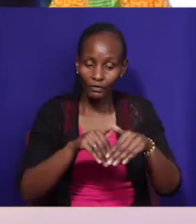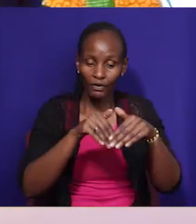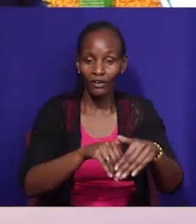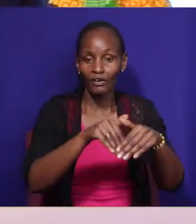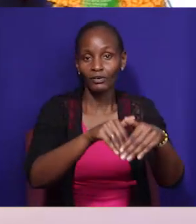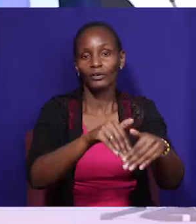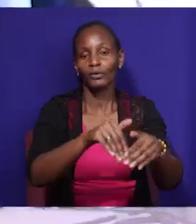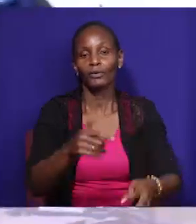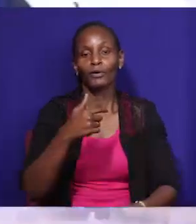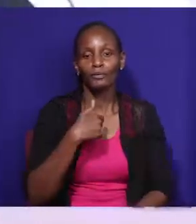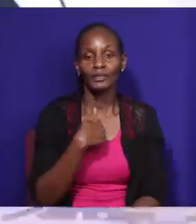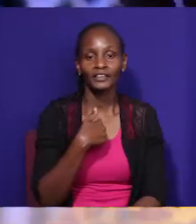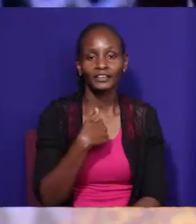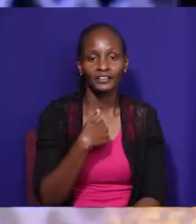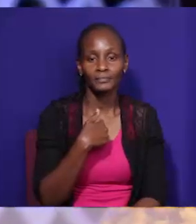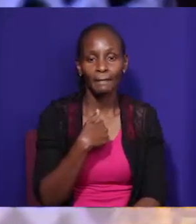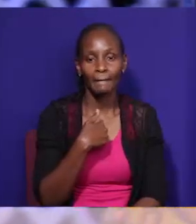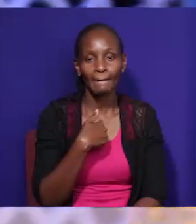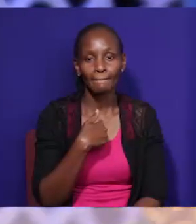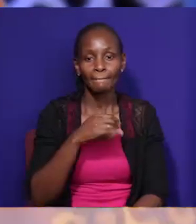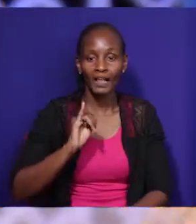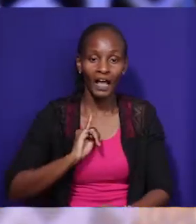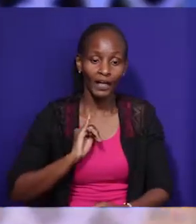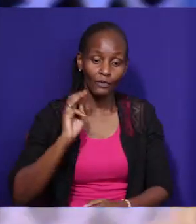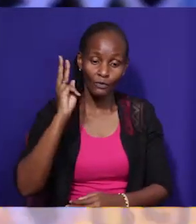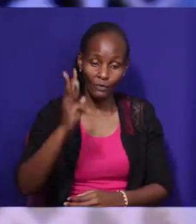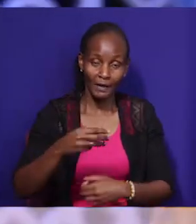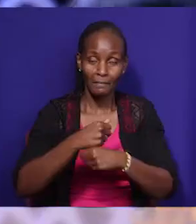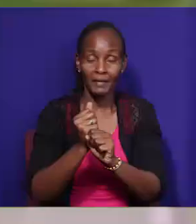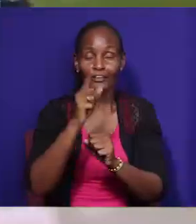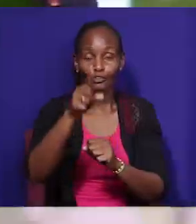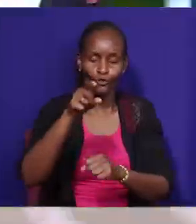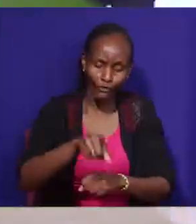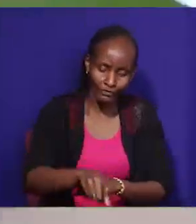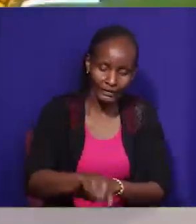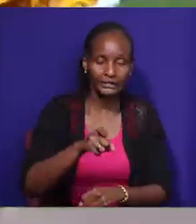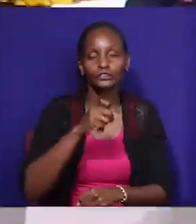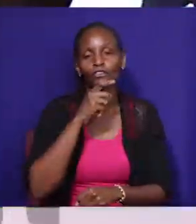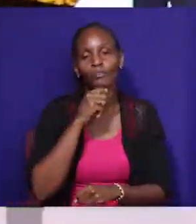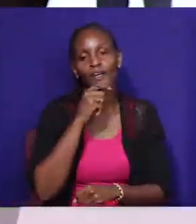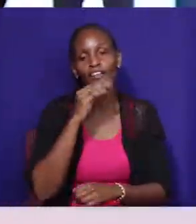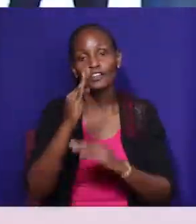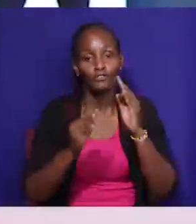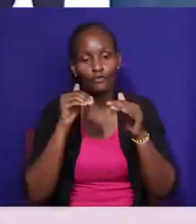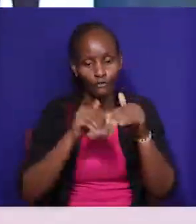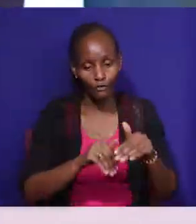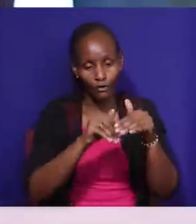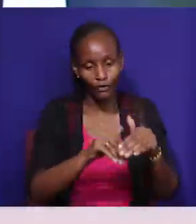If you follow me. I will make you fishers of men if